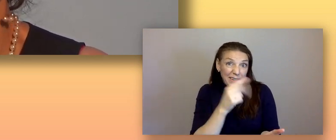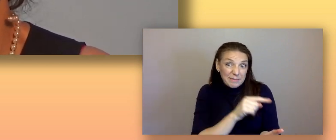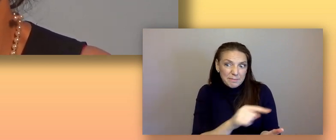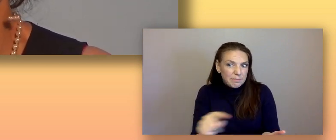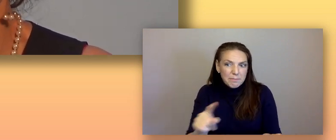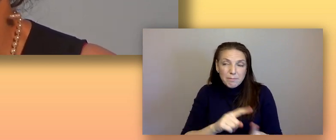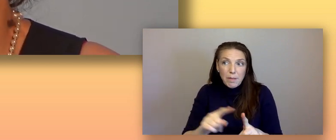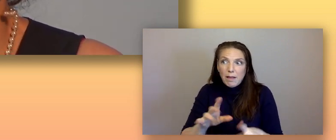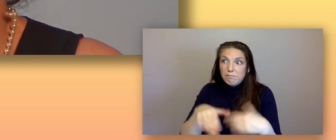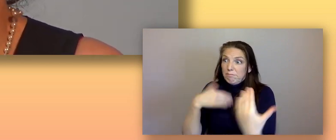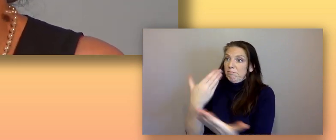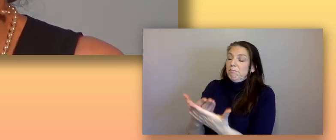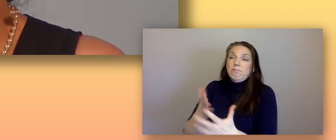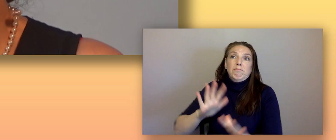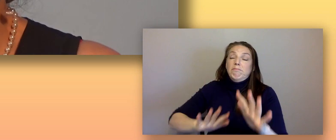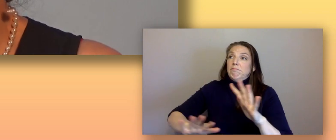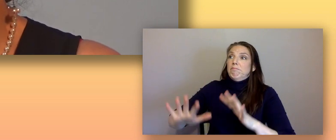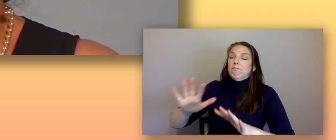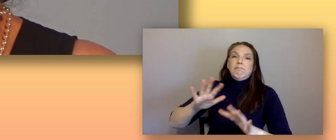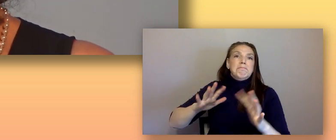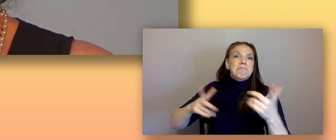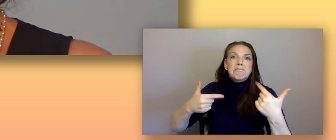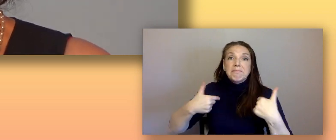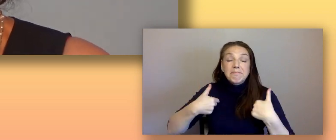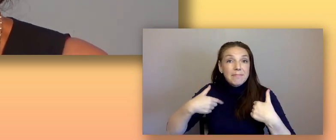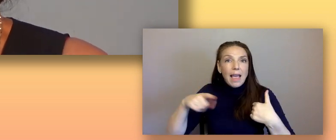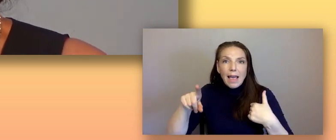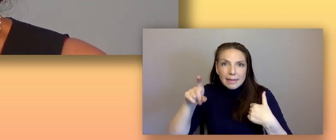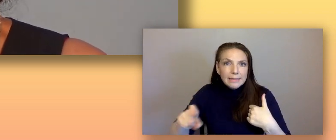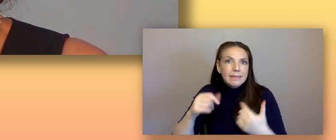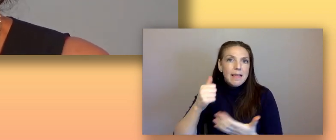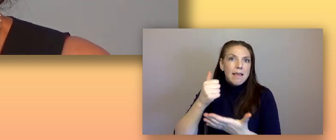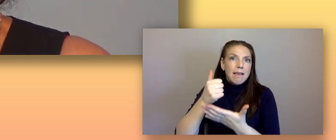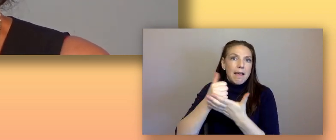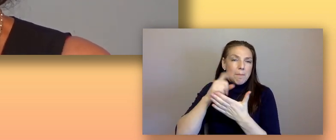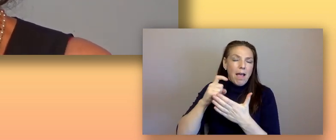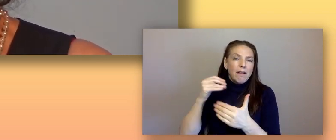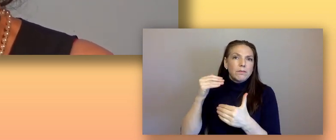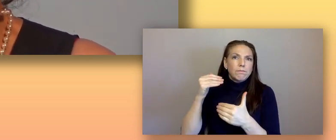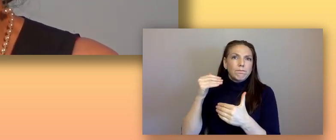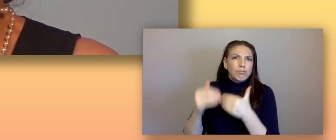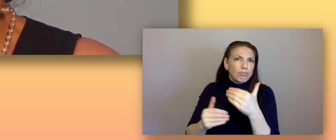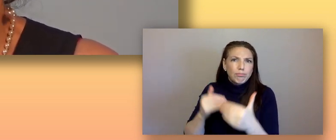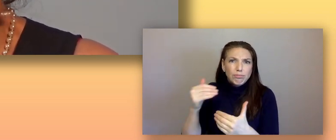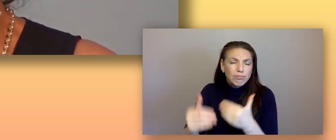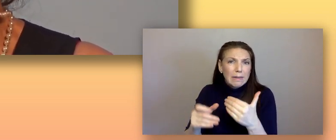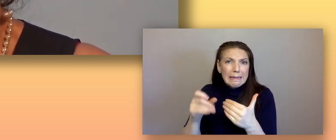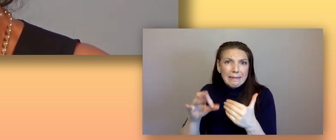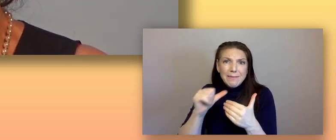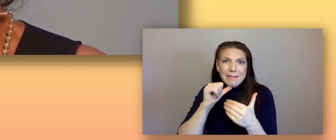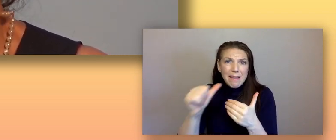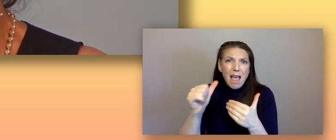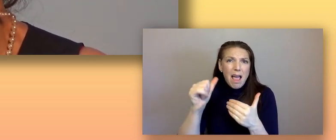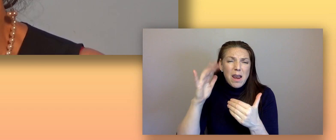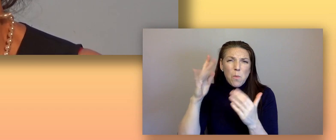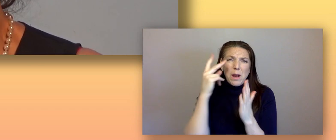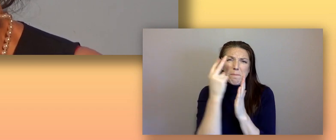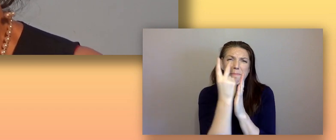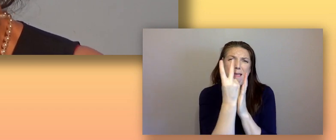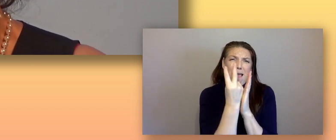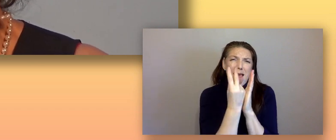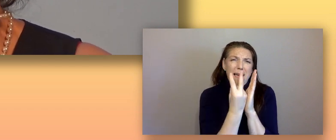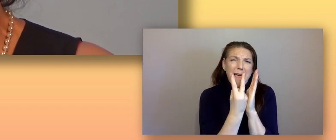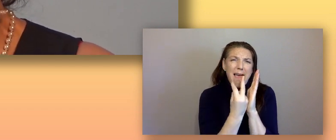inexorably to a place where if radical action were not taken with haste, I would be forever lost to my colliginous